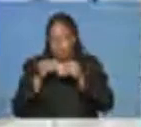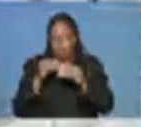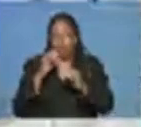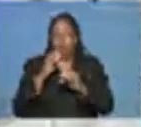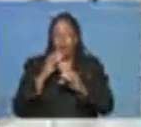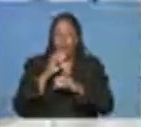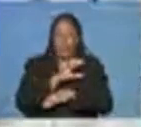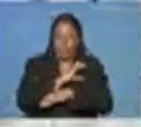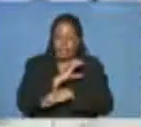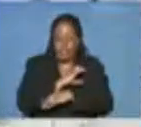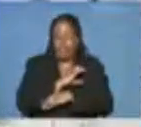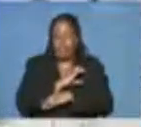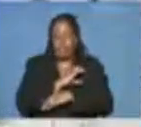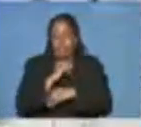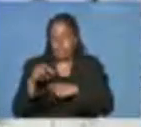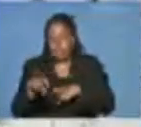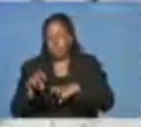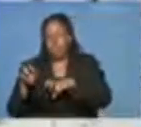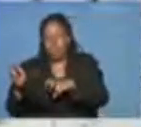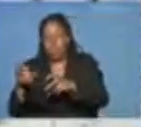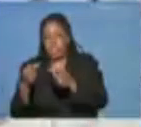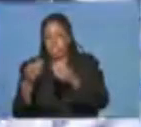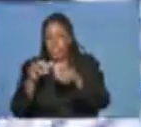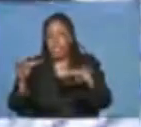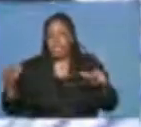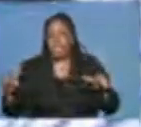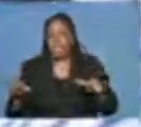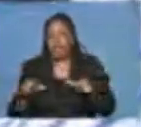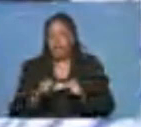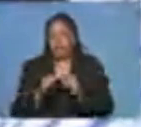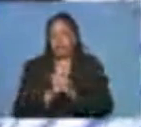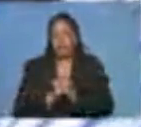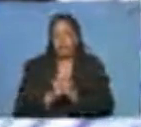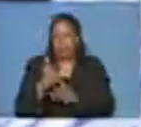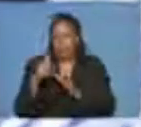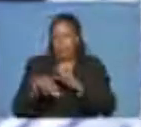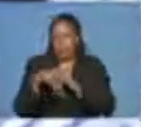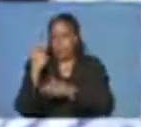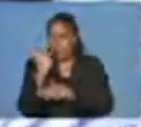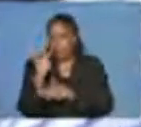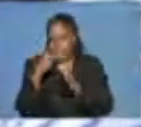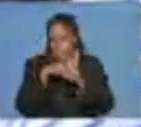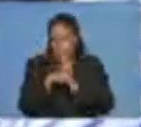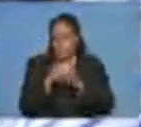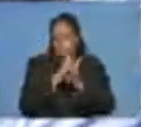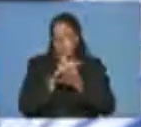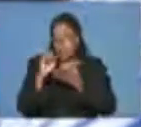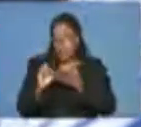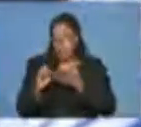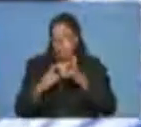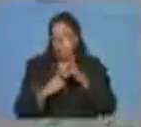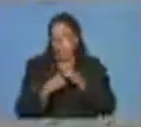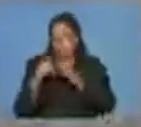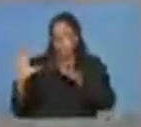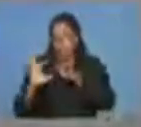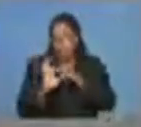of departments making their tours in a number of areas. The three of the homicides so far for this weekend, it appears that they are